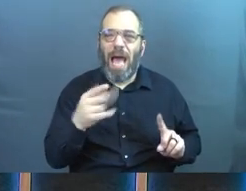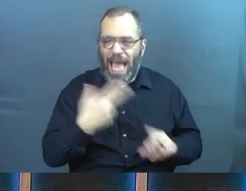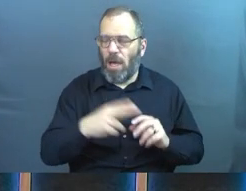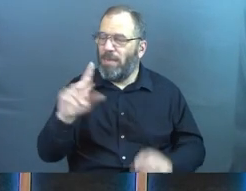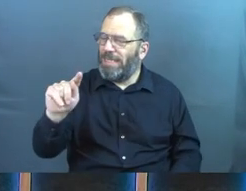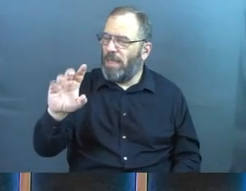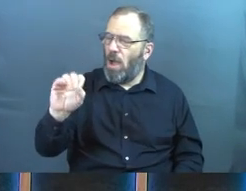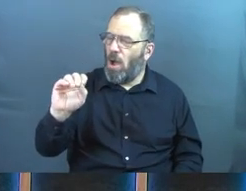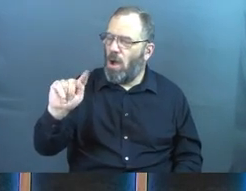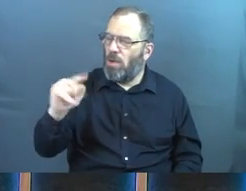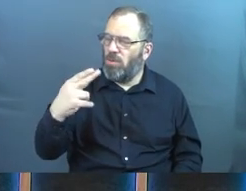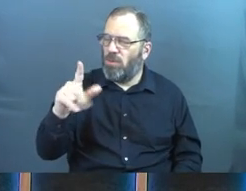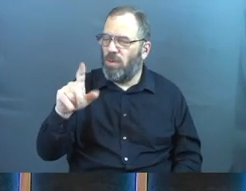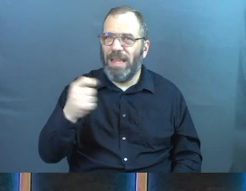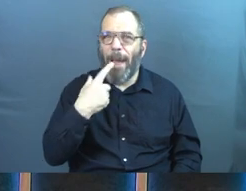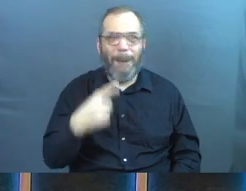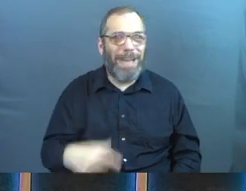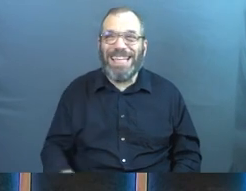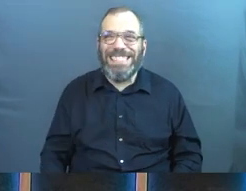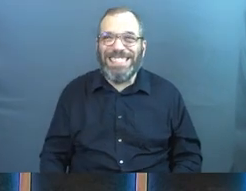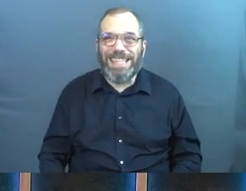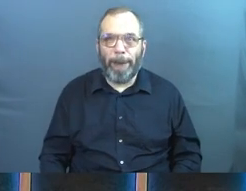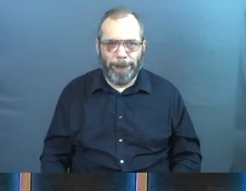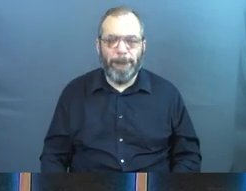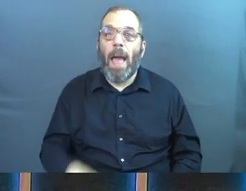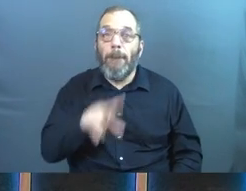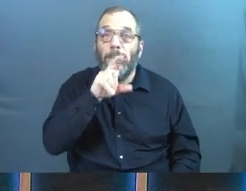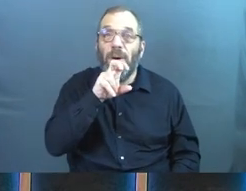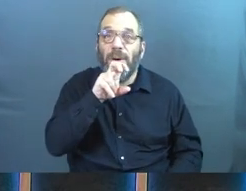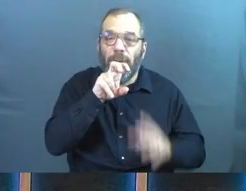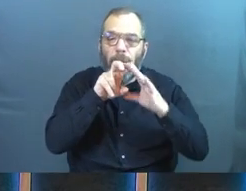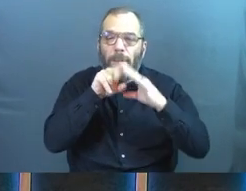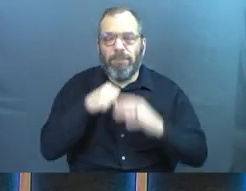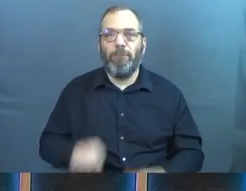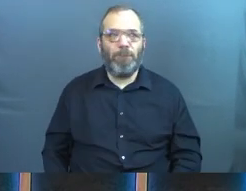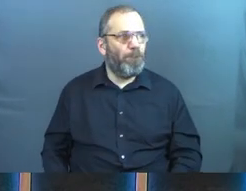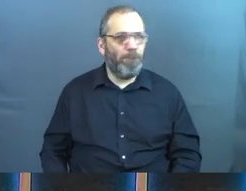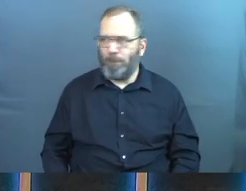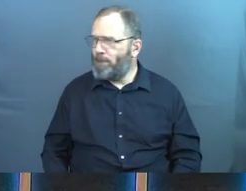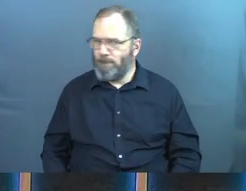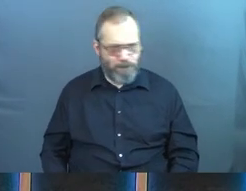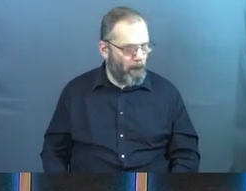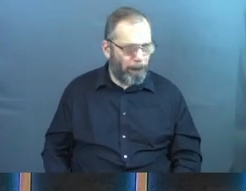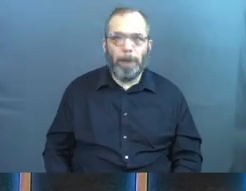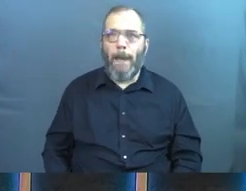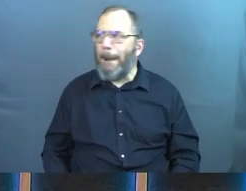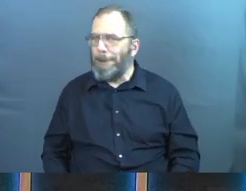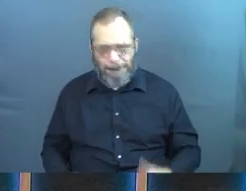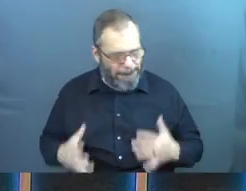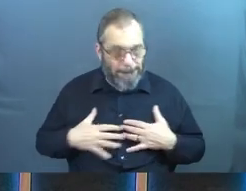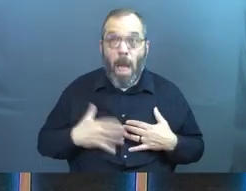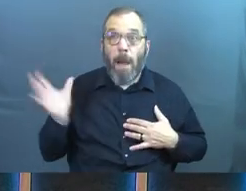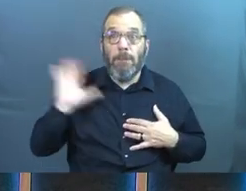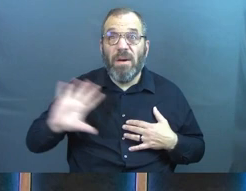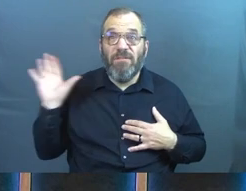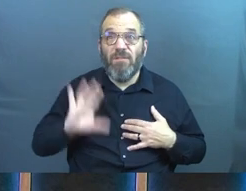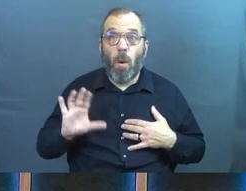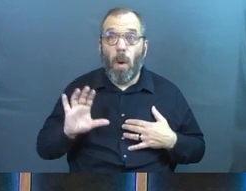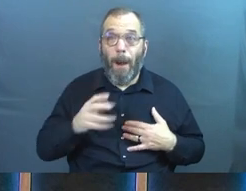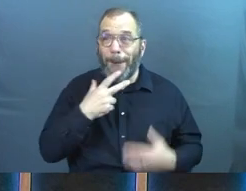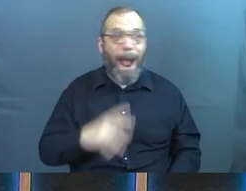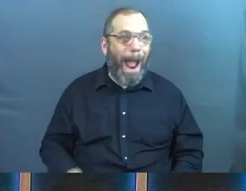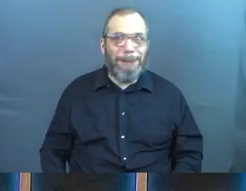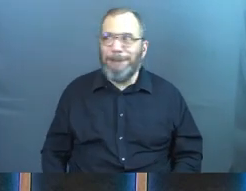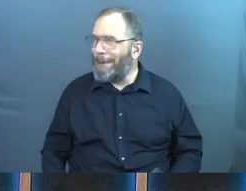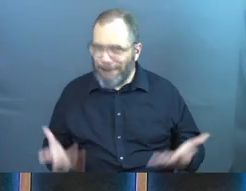call him the toothless one because it's like that serpent in the garden, but he has been defanged. His primary weapon against us has been taken